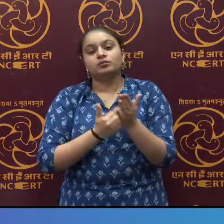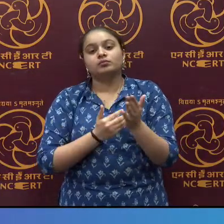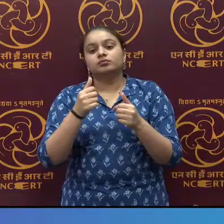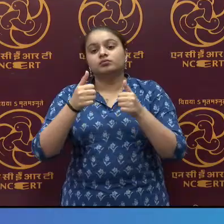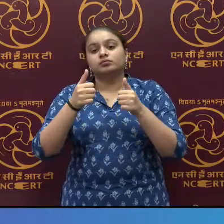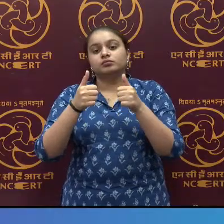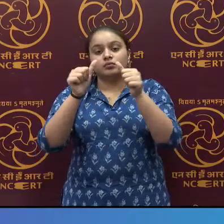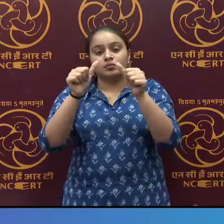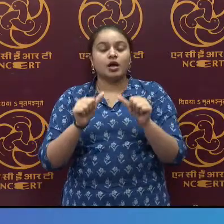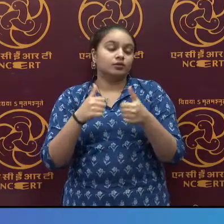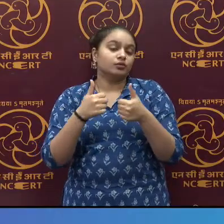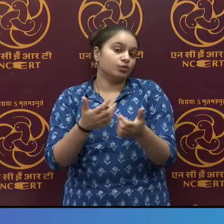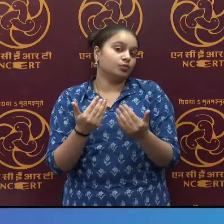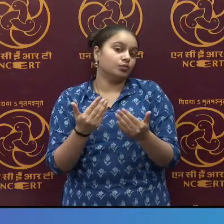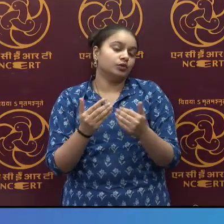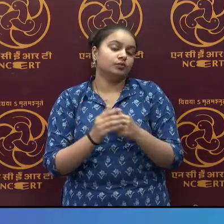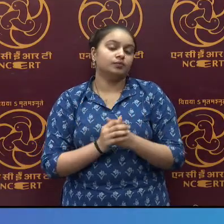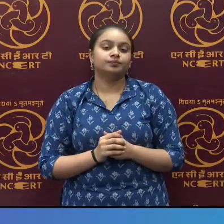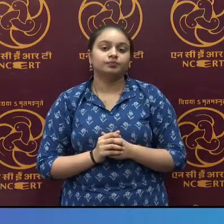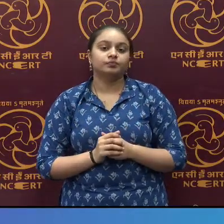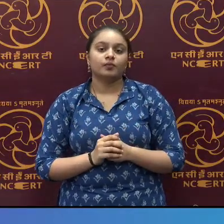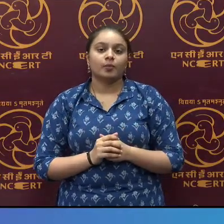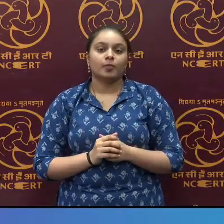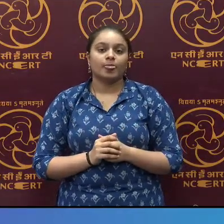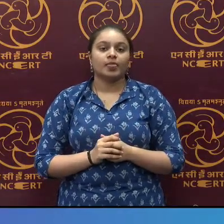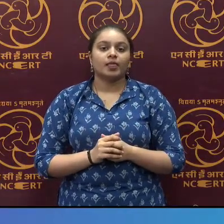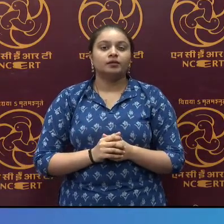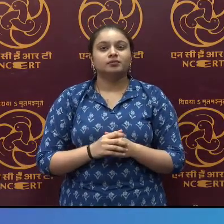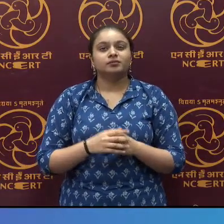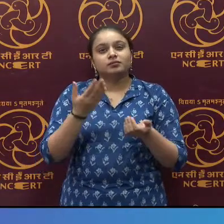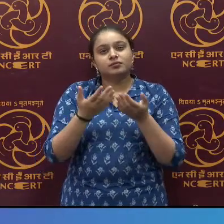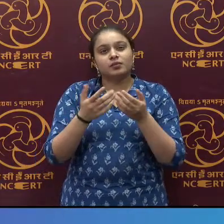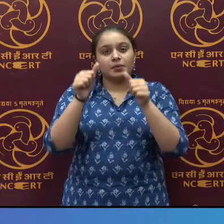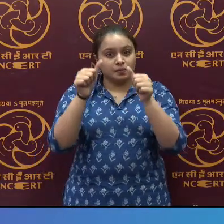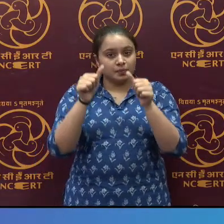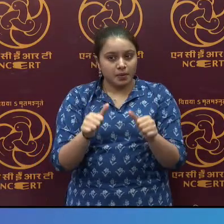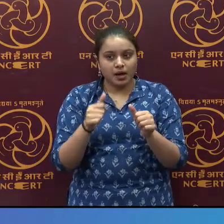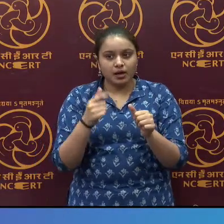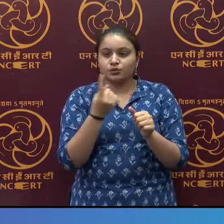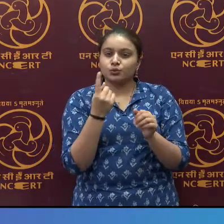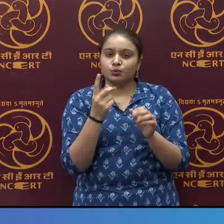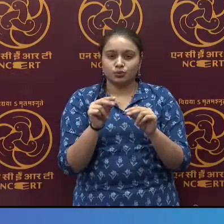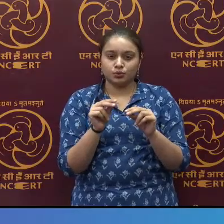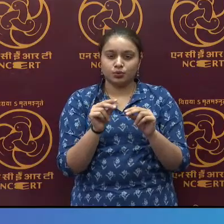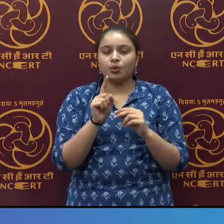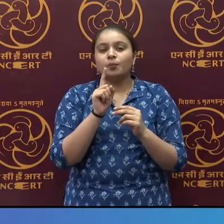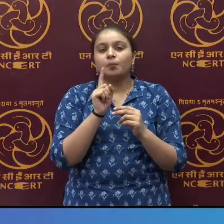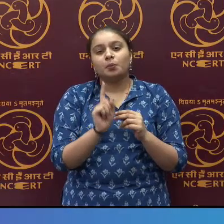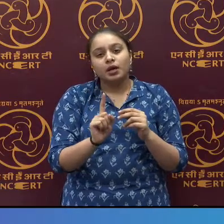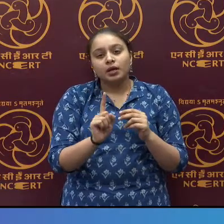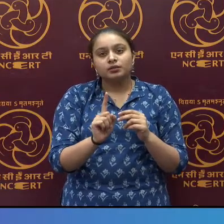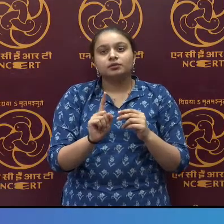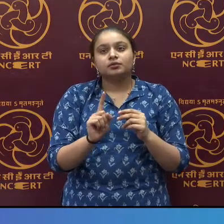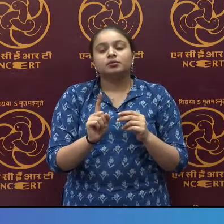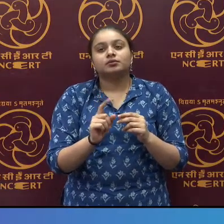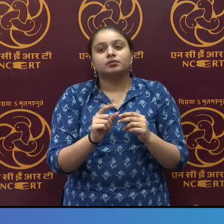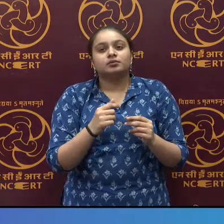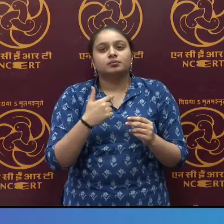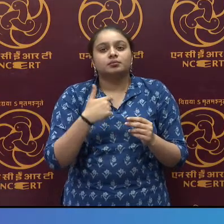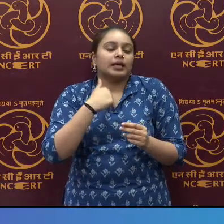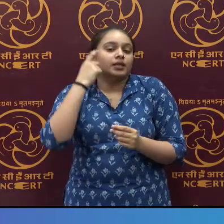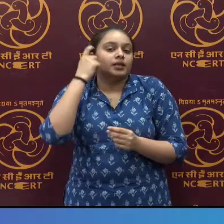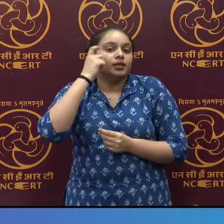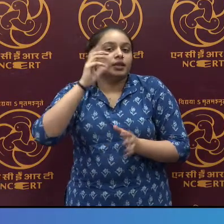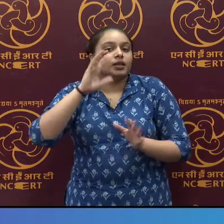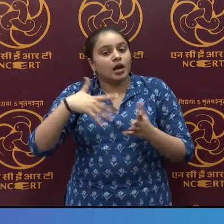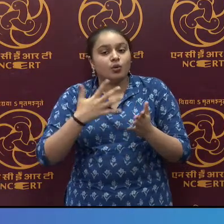in the question. Exactly. Even just not, it is not just about the marks actually. It is also about how I think and